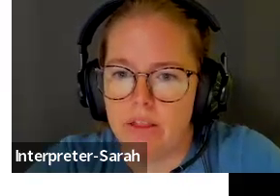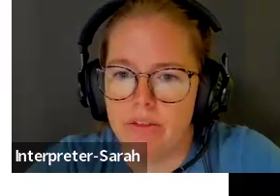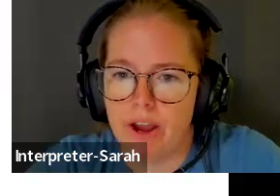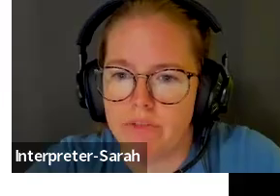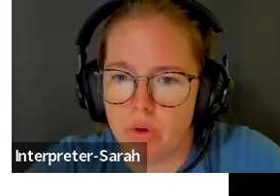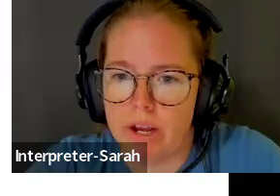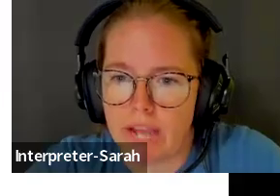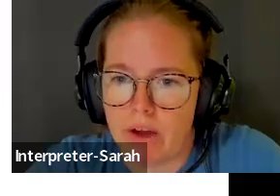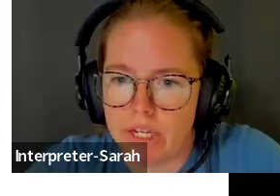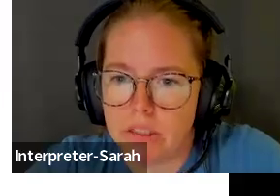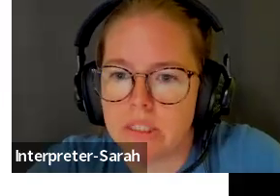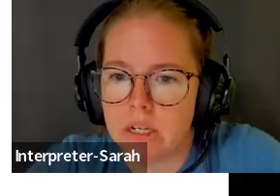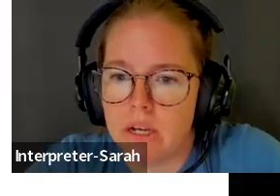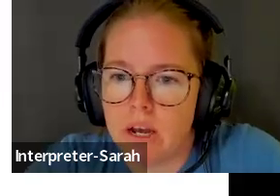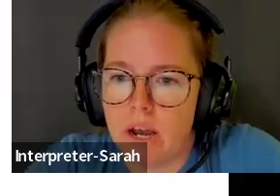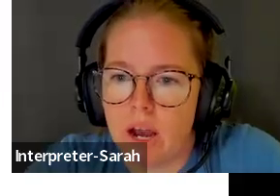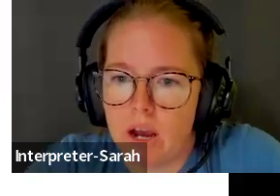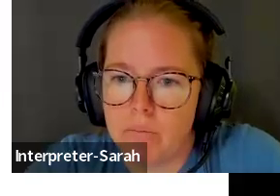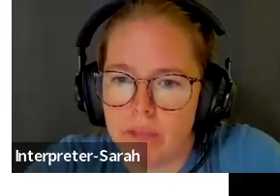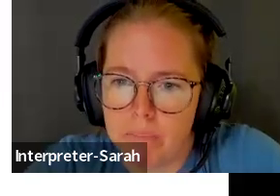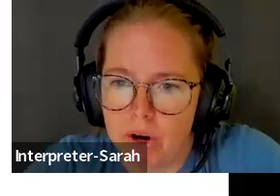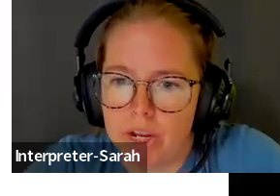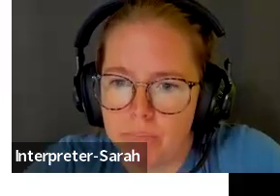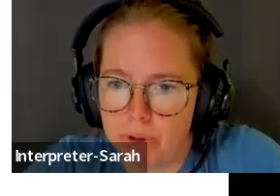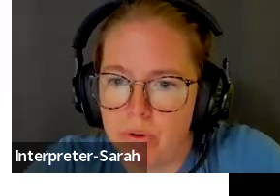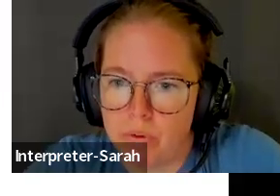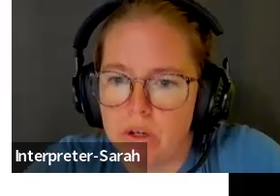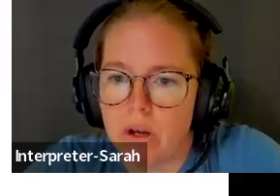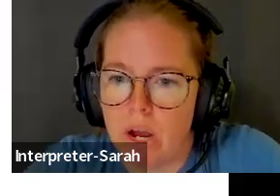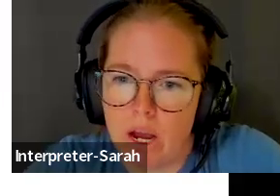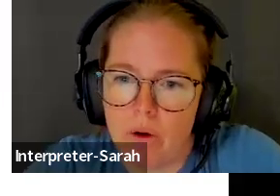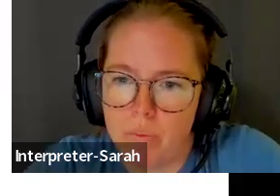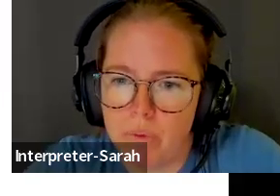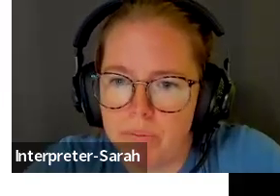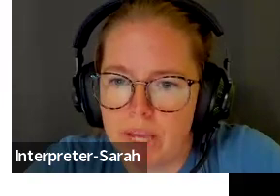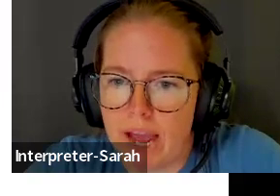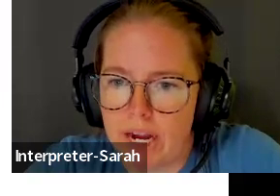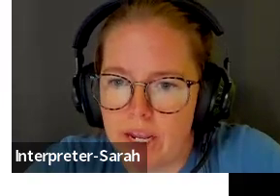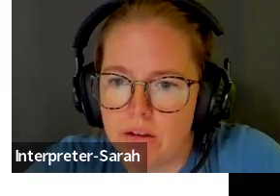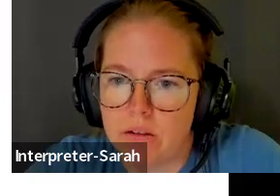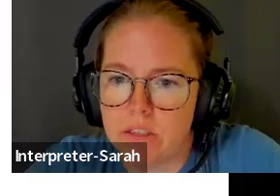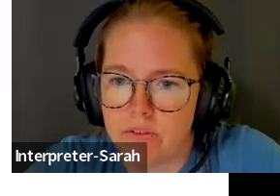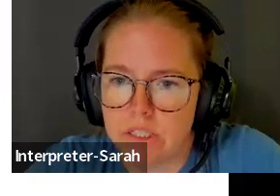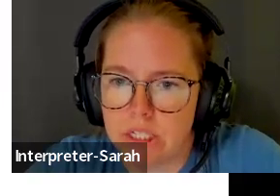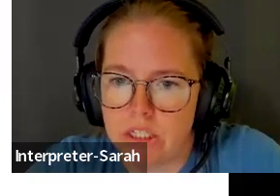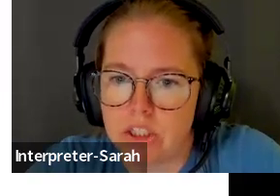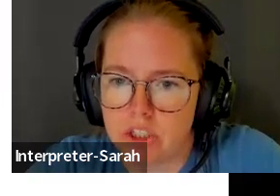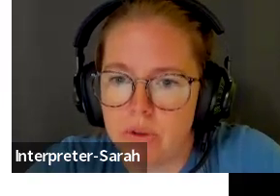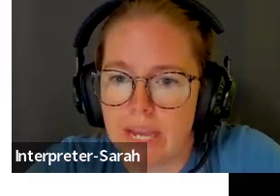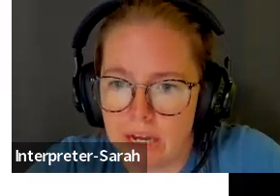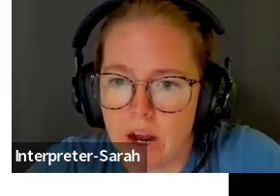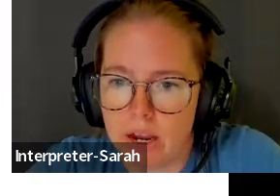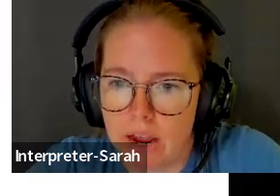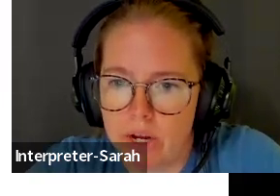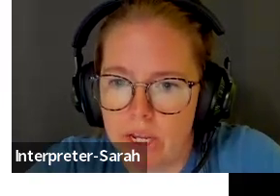mostly the 5 donut counties, like Marion, Boone. We will be adding services